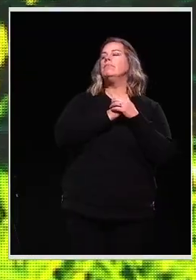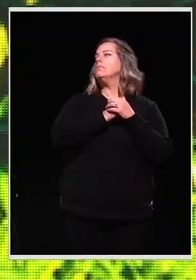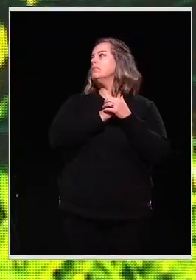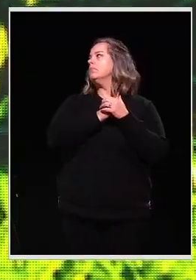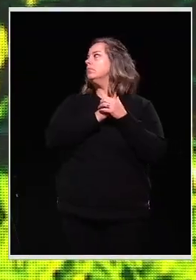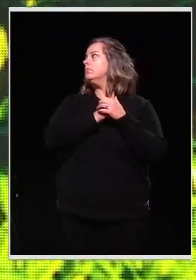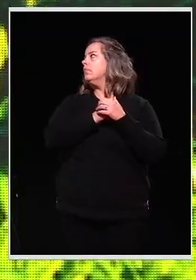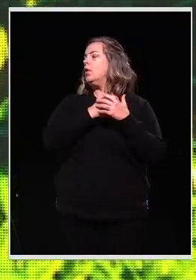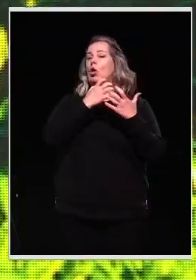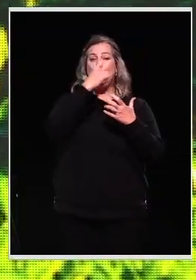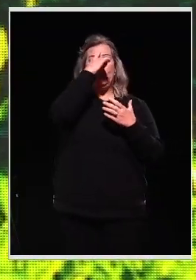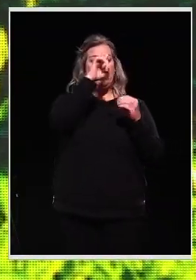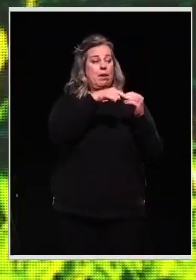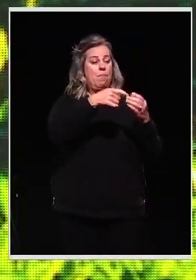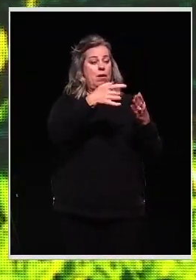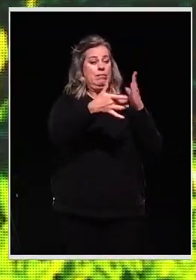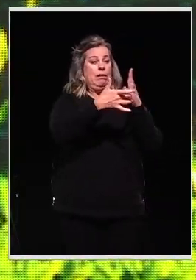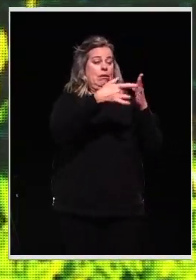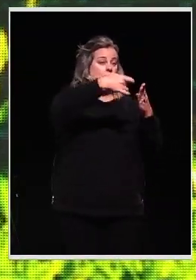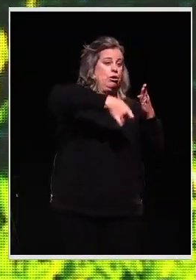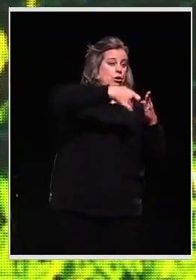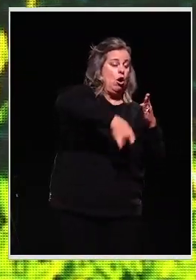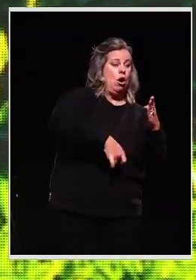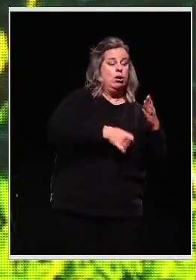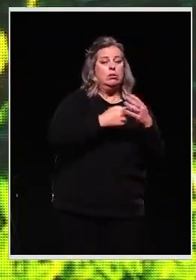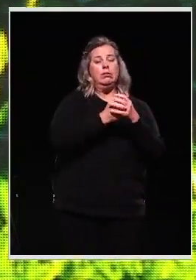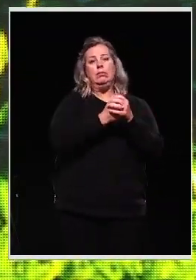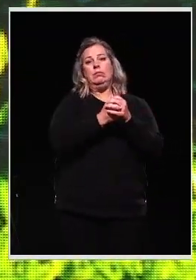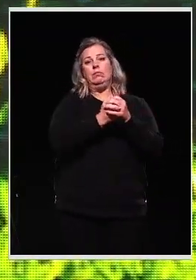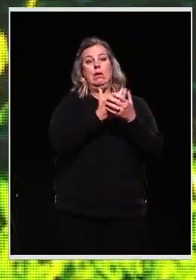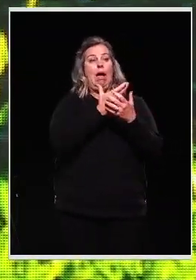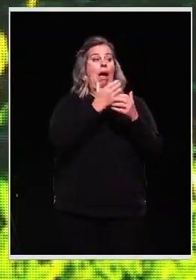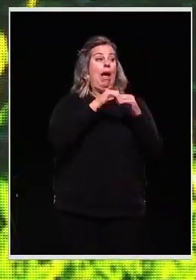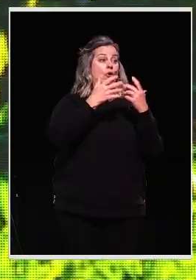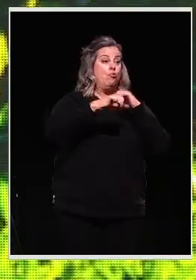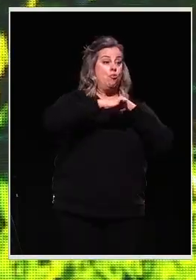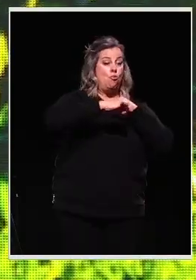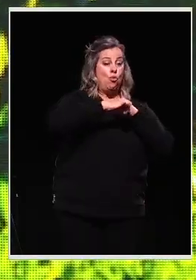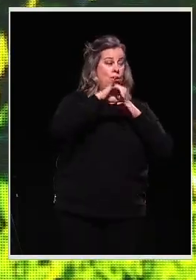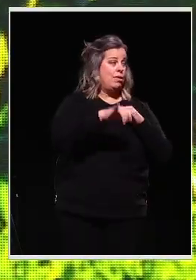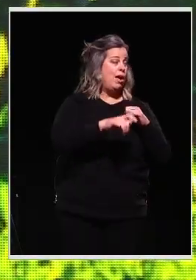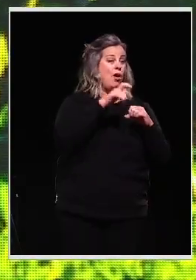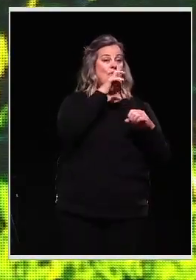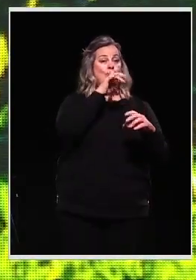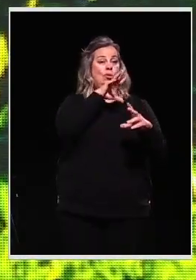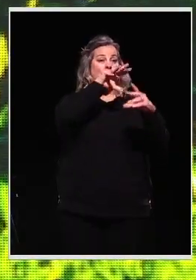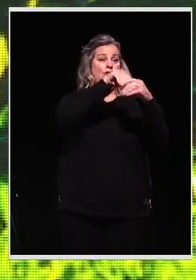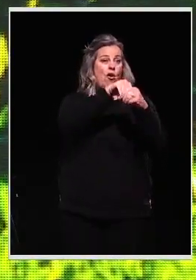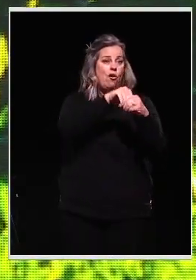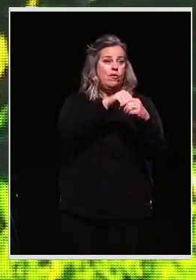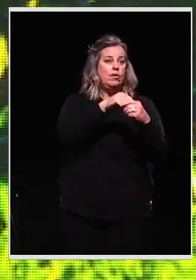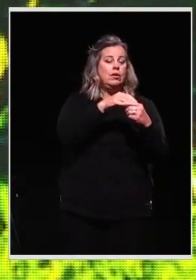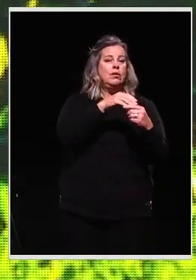want to think about the cost of the technology, obviously, and how you're incentivizing it, and who needs to play a role in that.